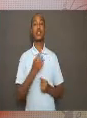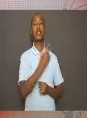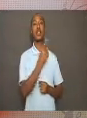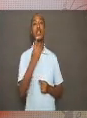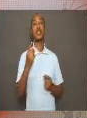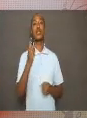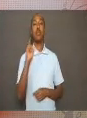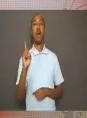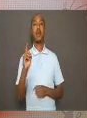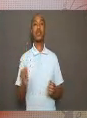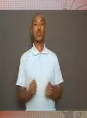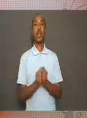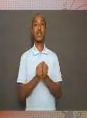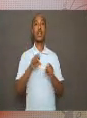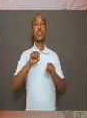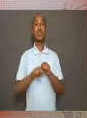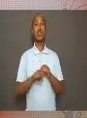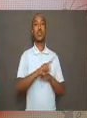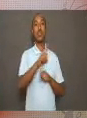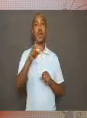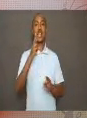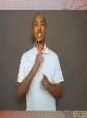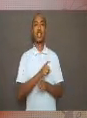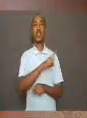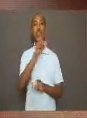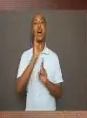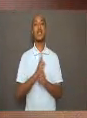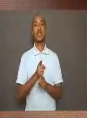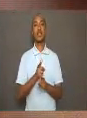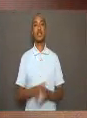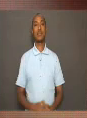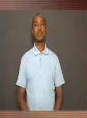one together so that you can check your answers.